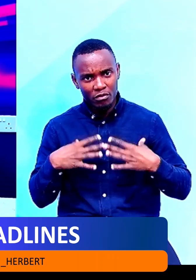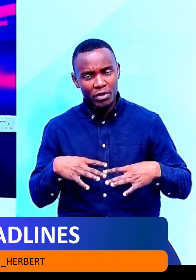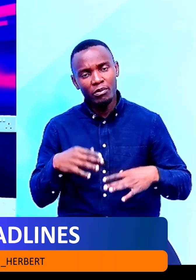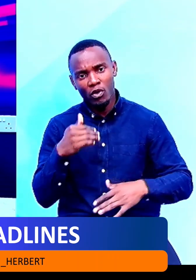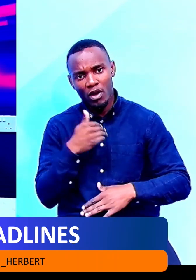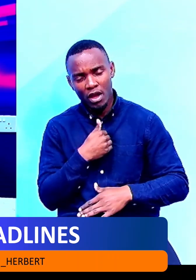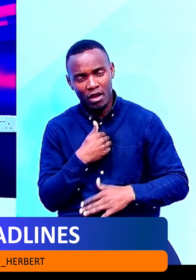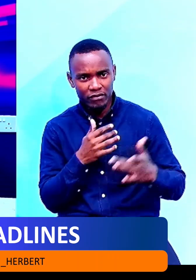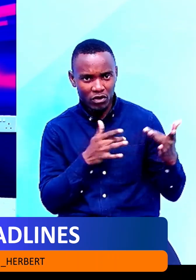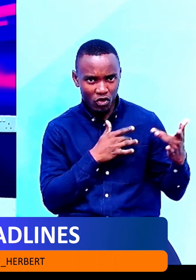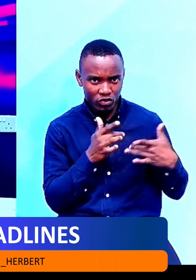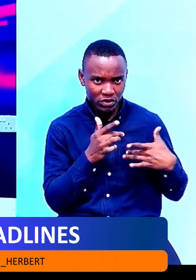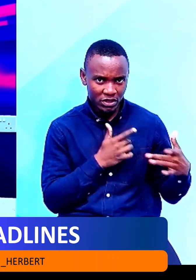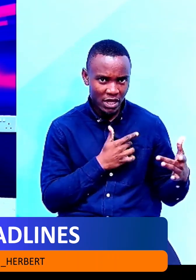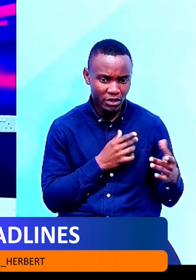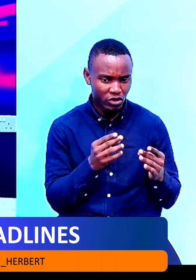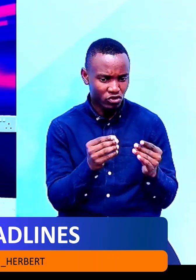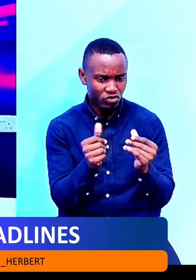protests instead of